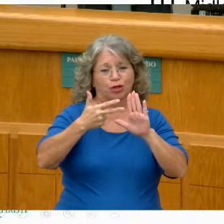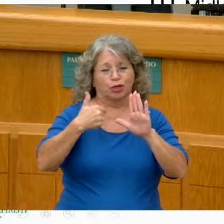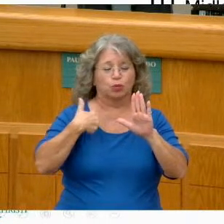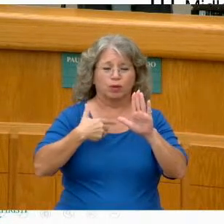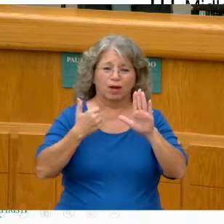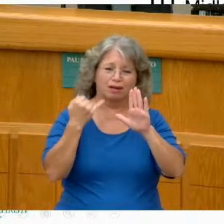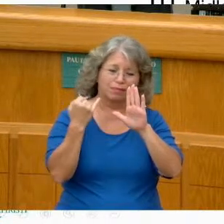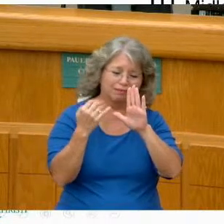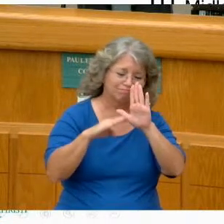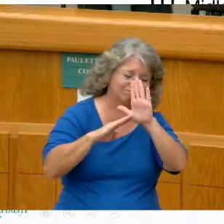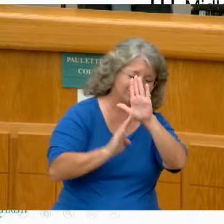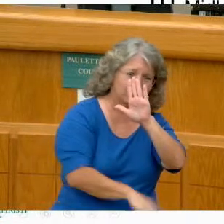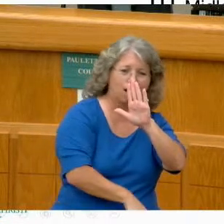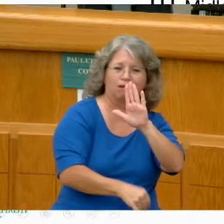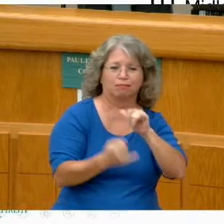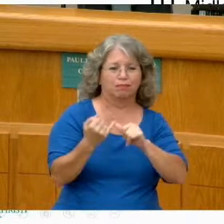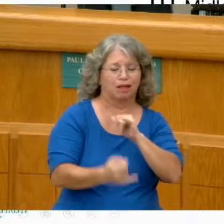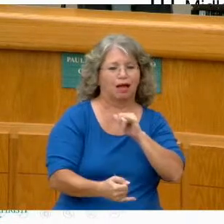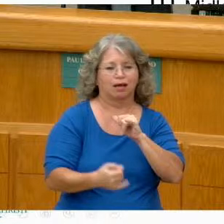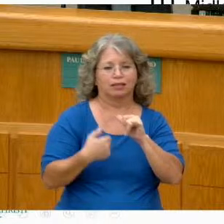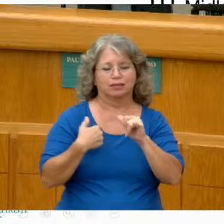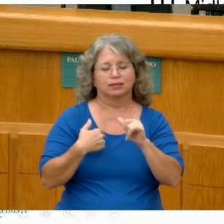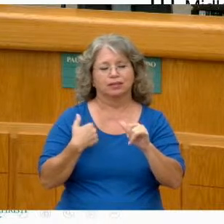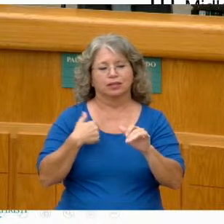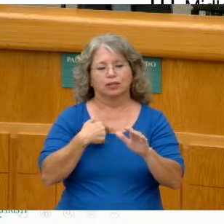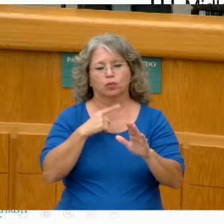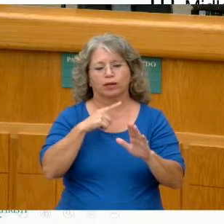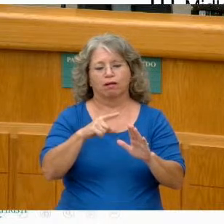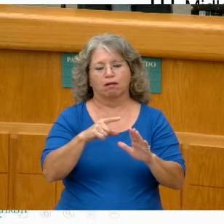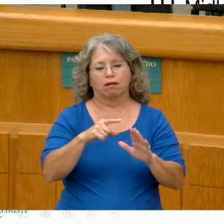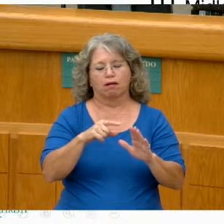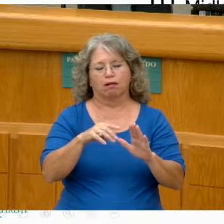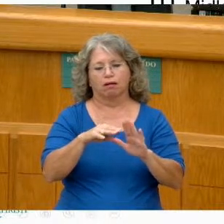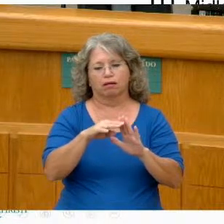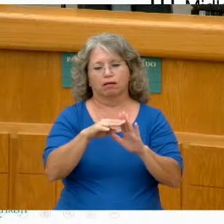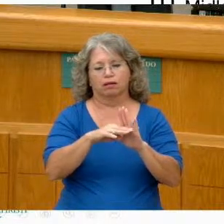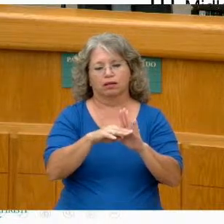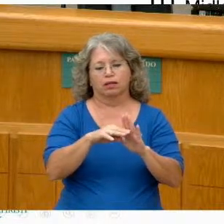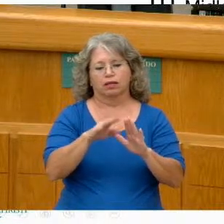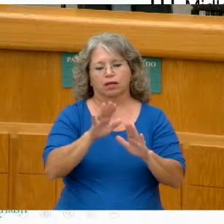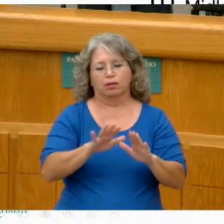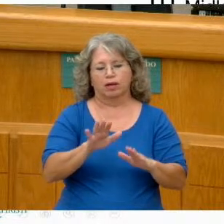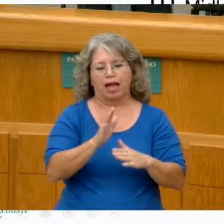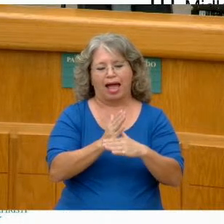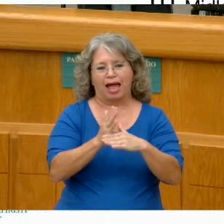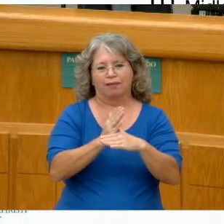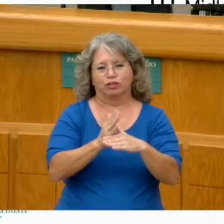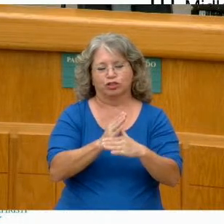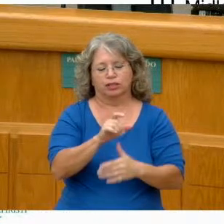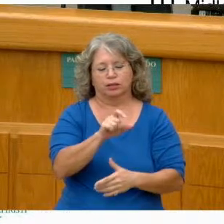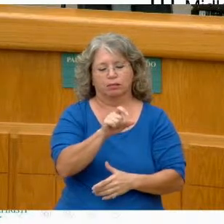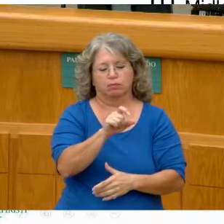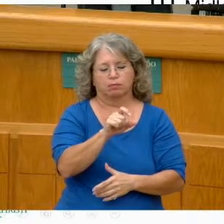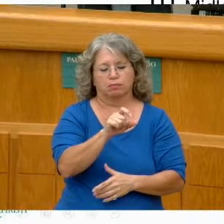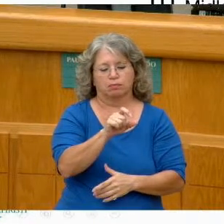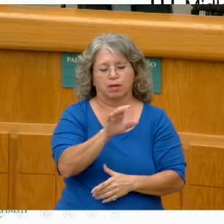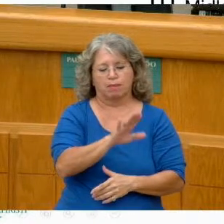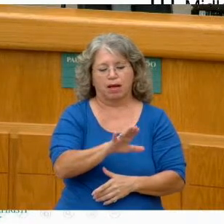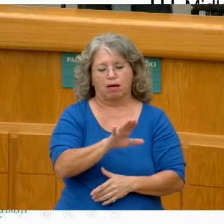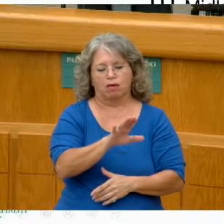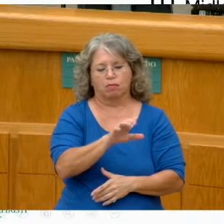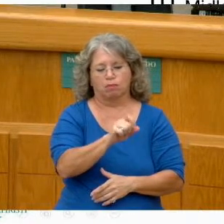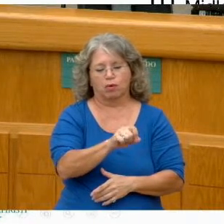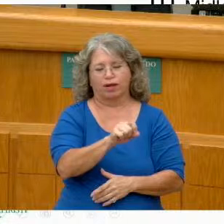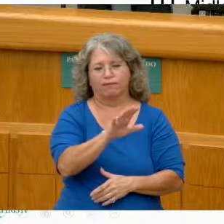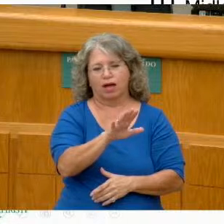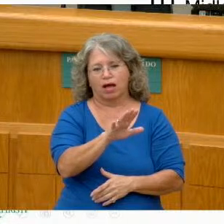you. So somewhere just below 0.5 fatalities per day per 100,000 people,